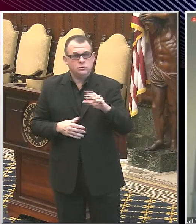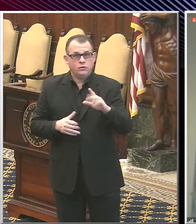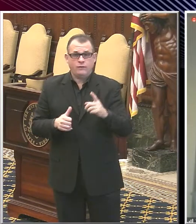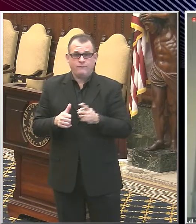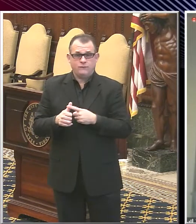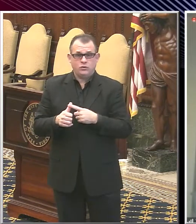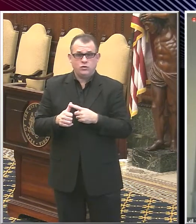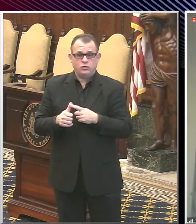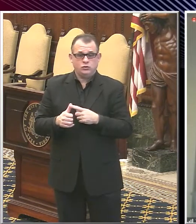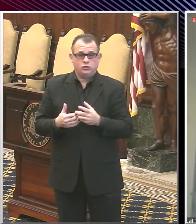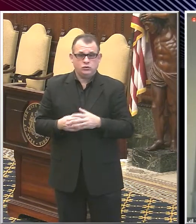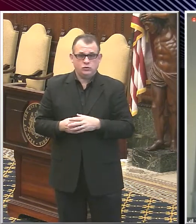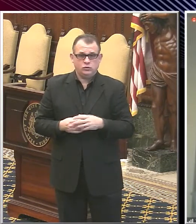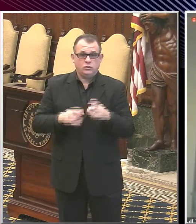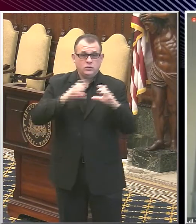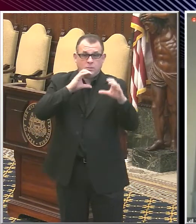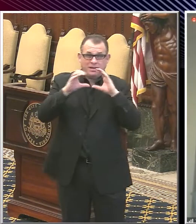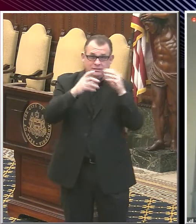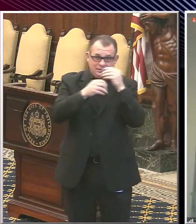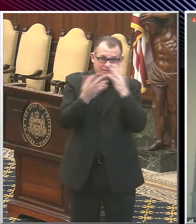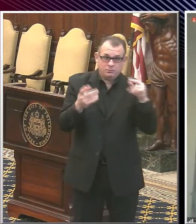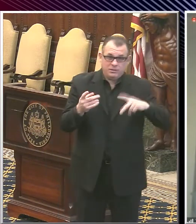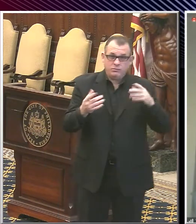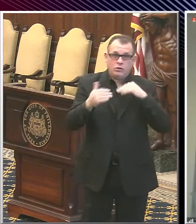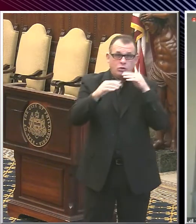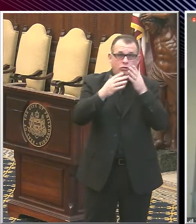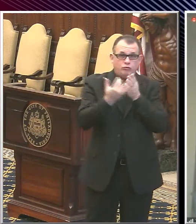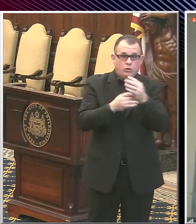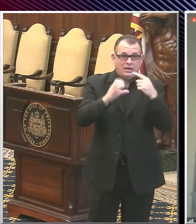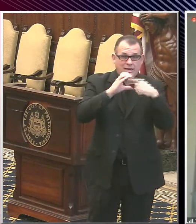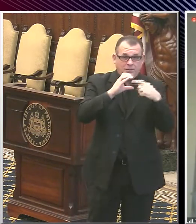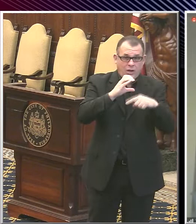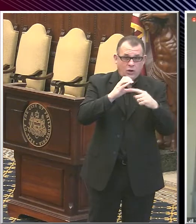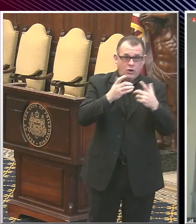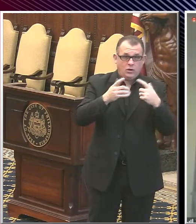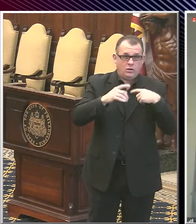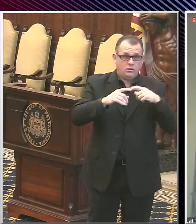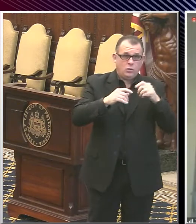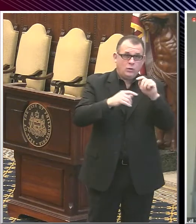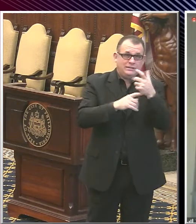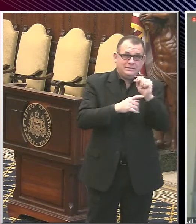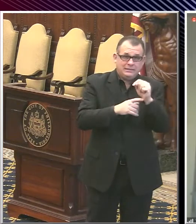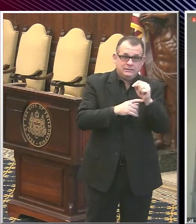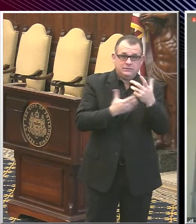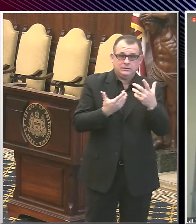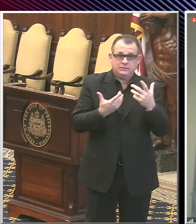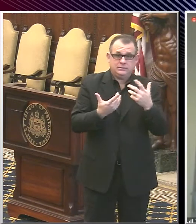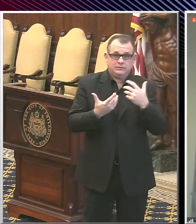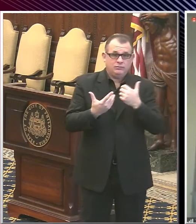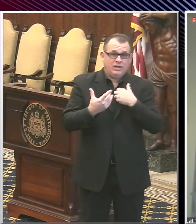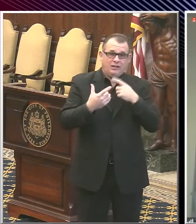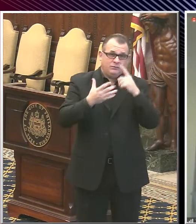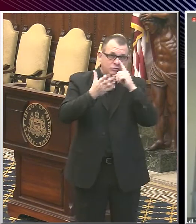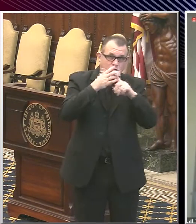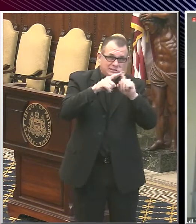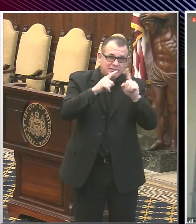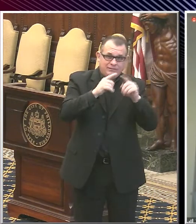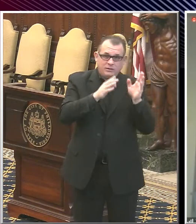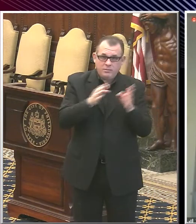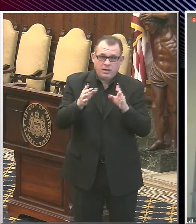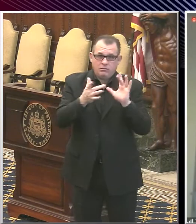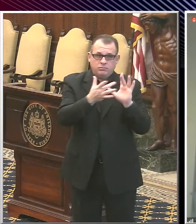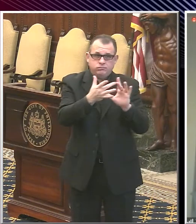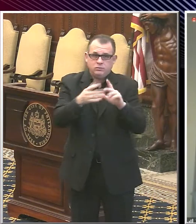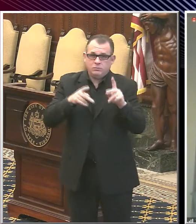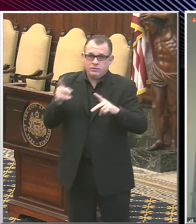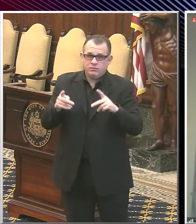initially, of course, we do communicate to people through email and text so that But we'll have to look into ways for